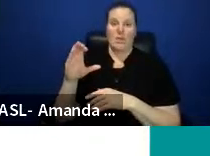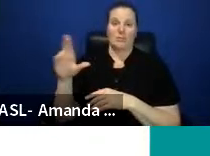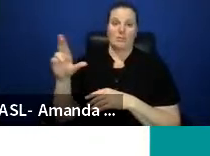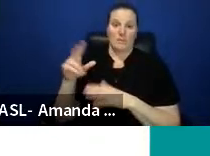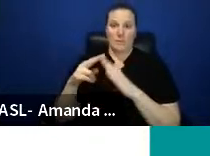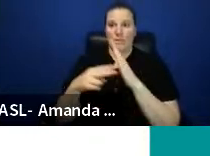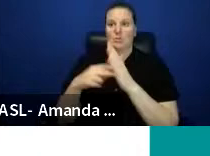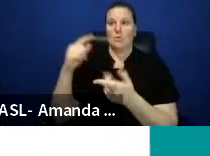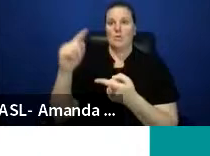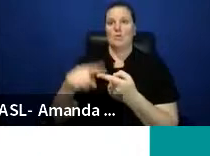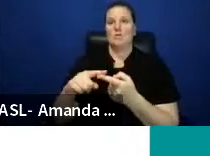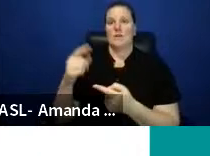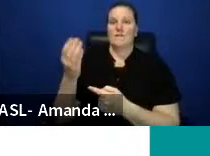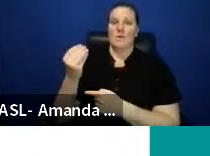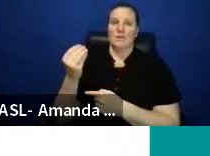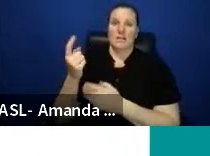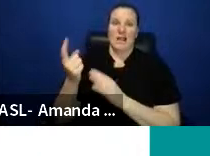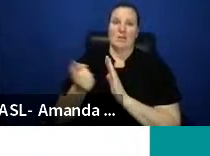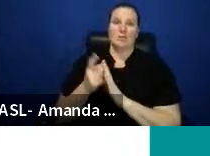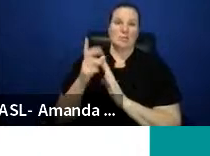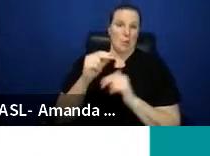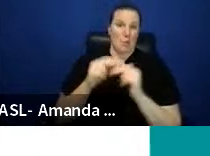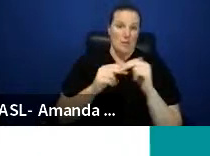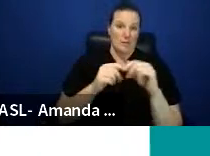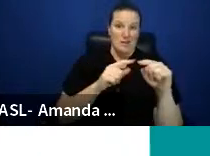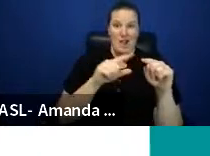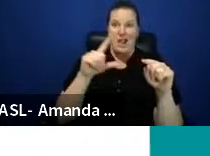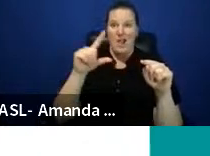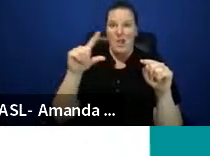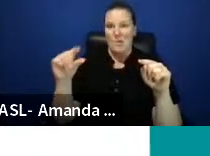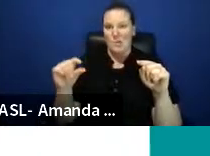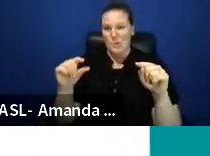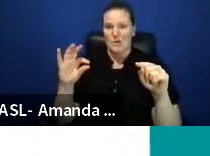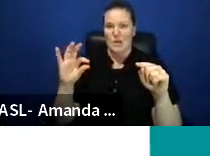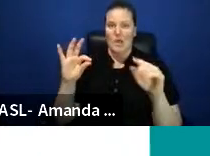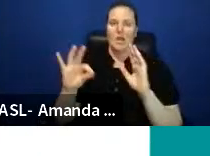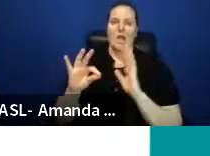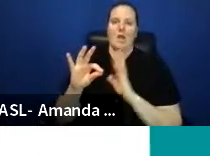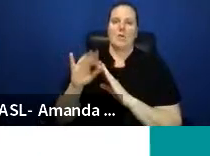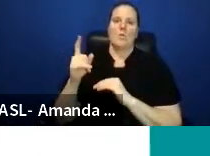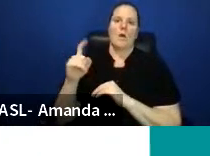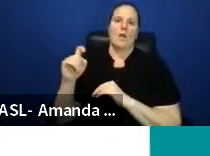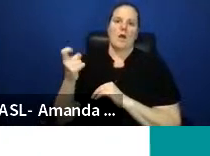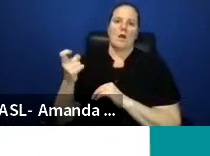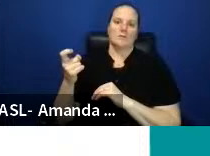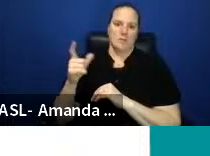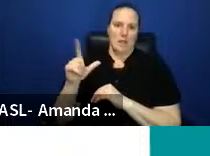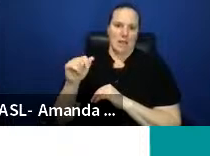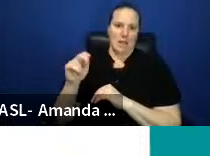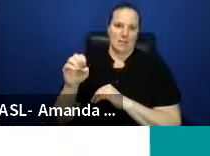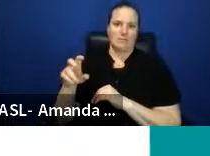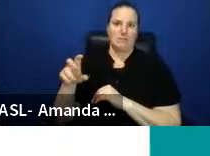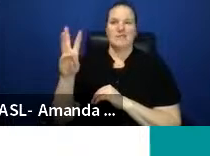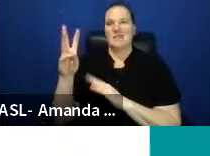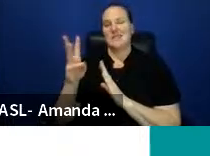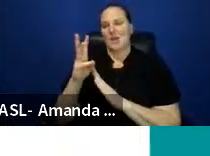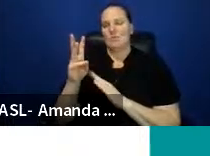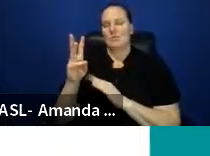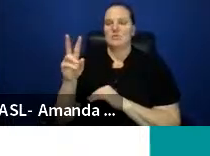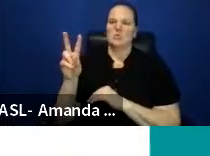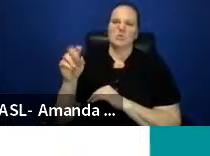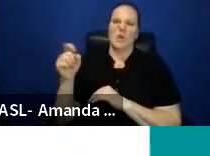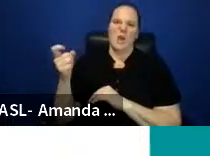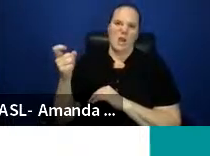from 14 hours the no build down to about 9 hours with the one auxiliary lane and 6 hours with the two auxiliary